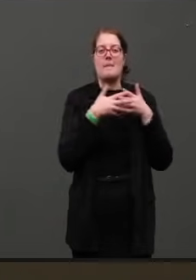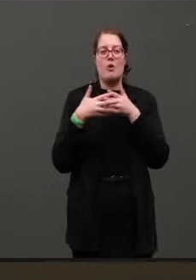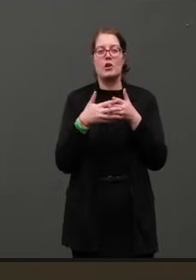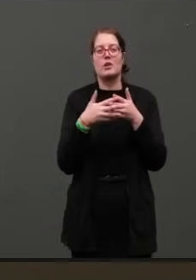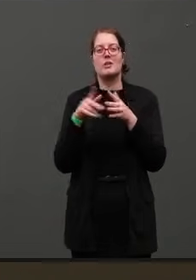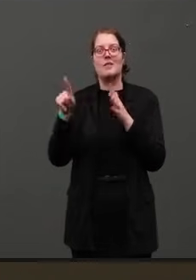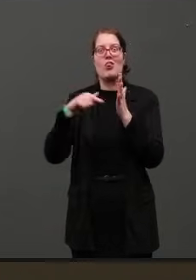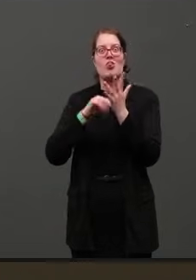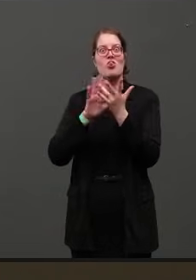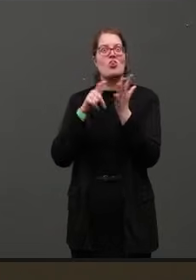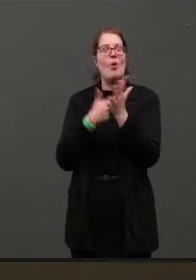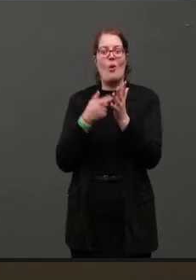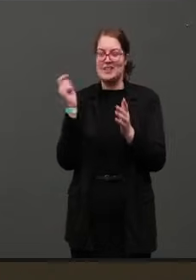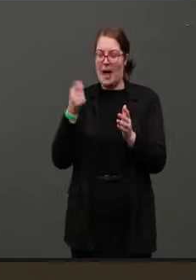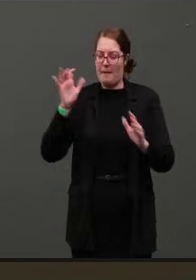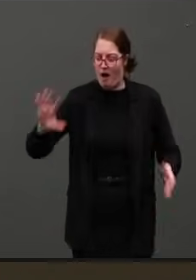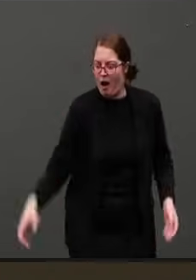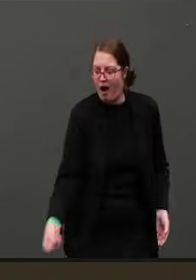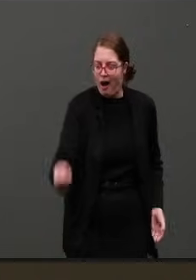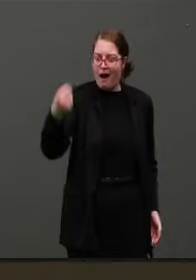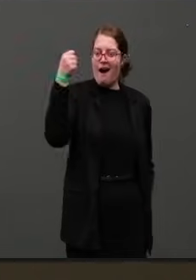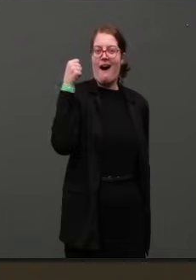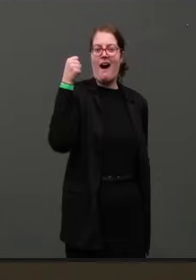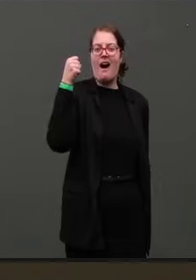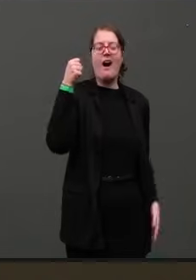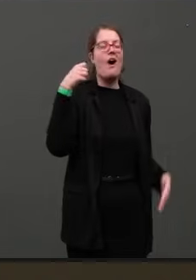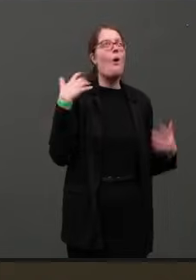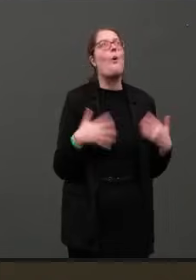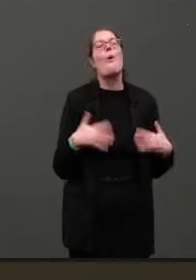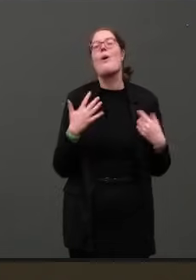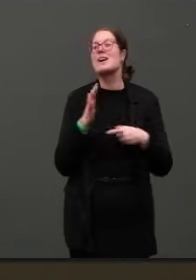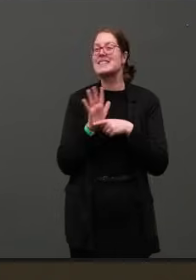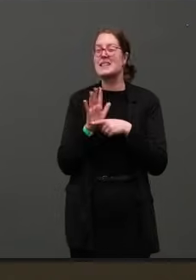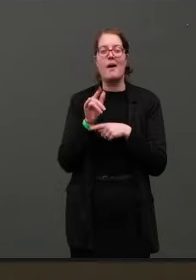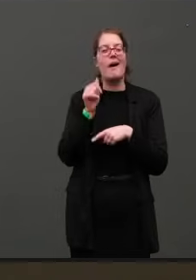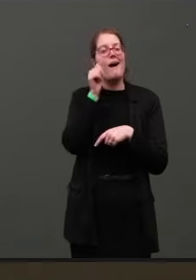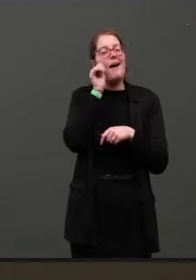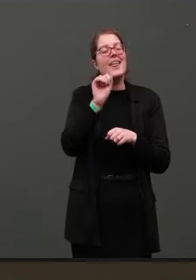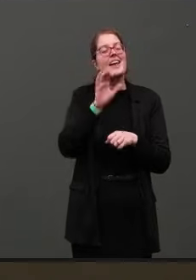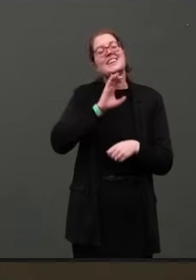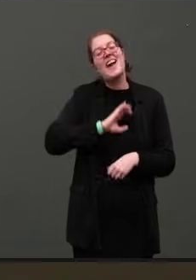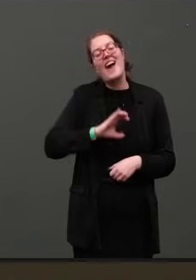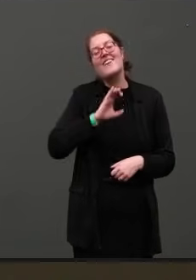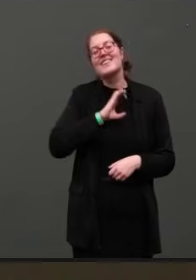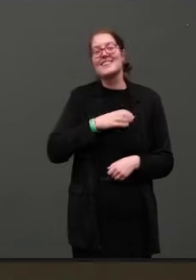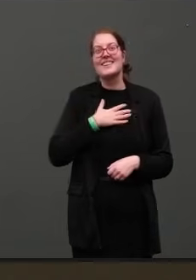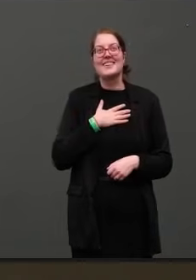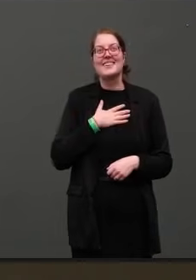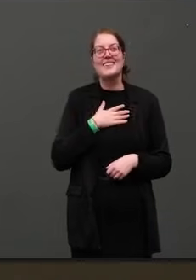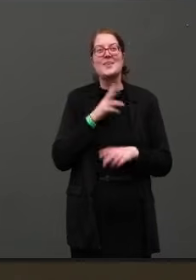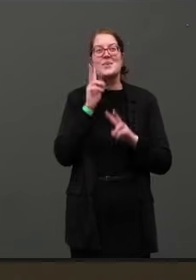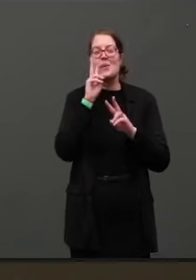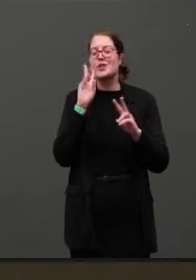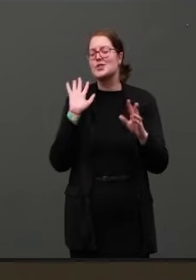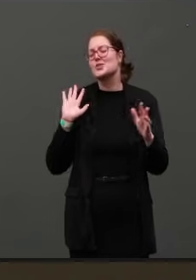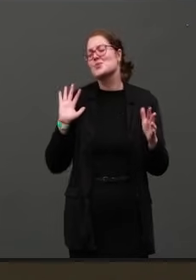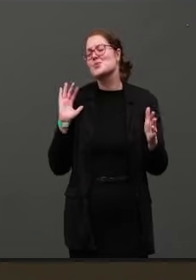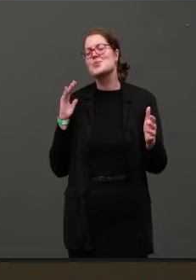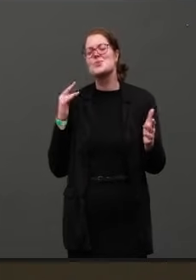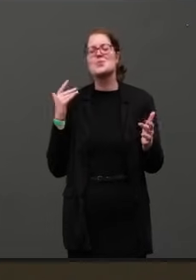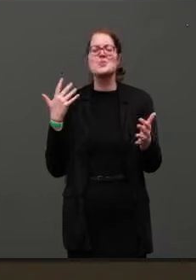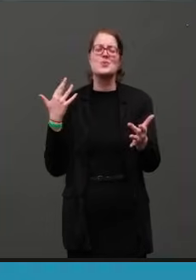but it only means anything because of who these characters are and what we have watched them go through up to that point.